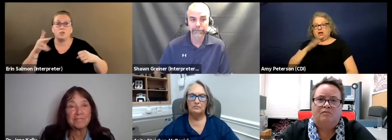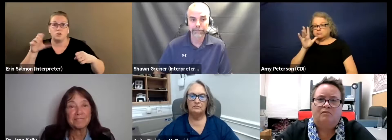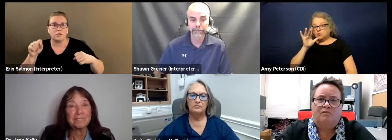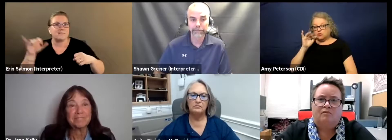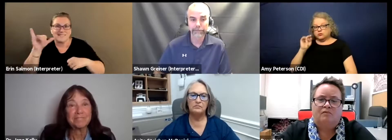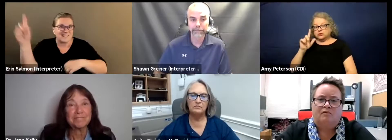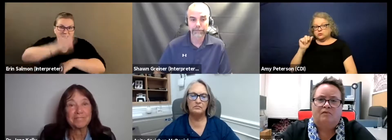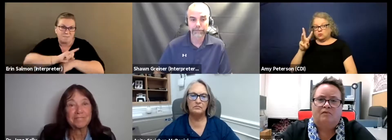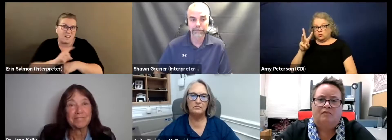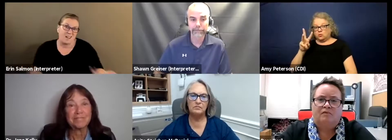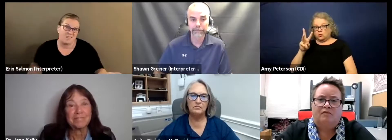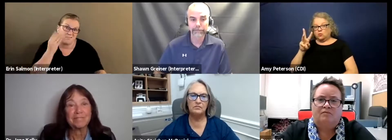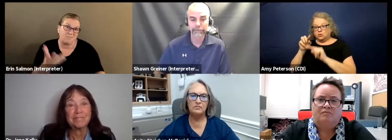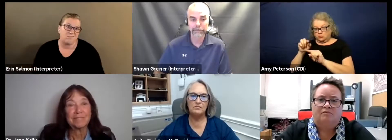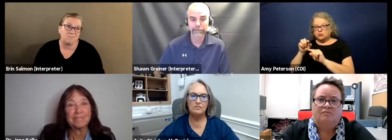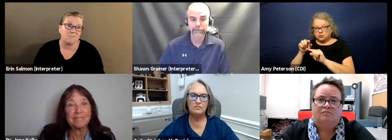once.